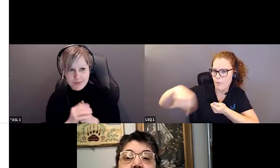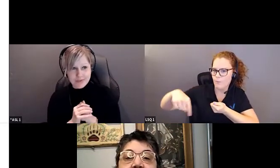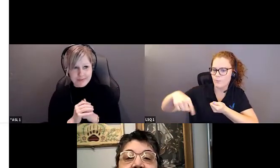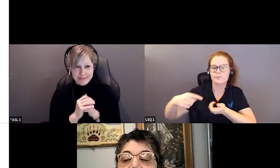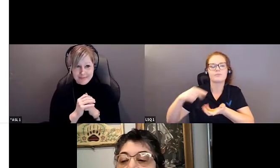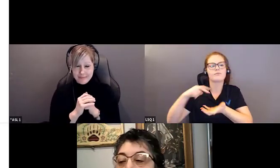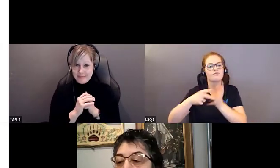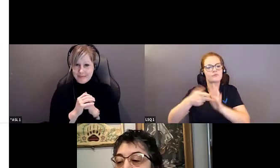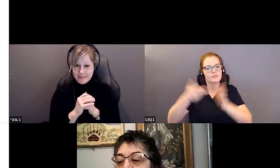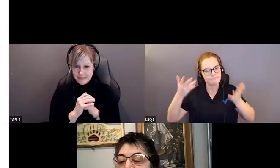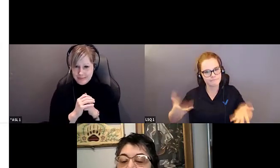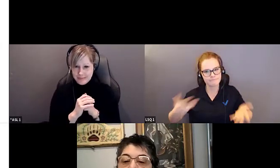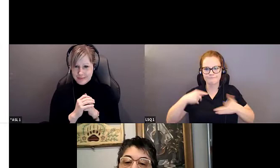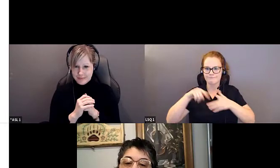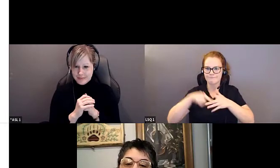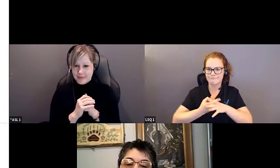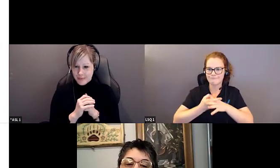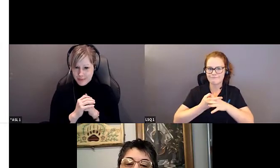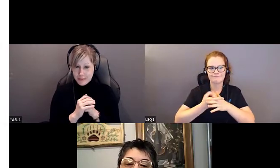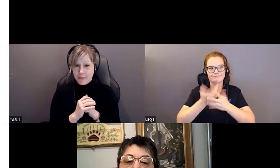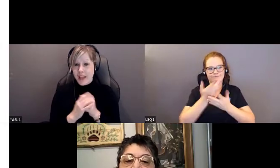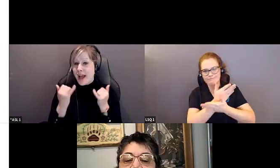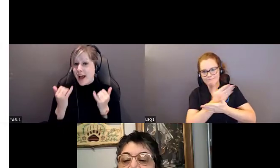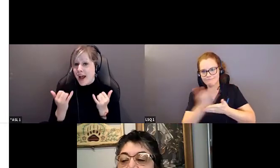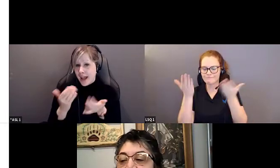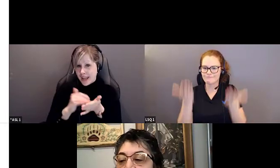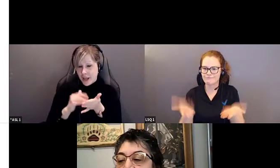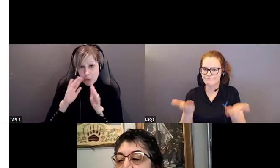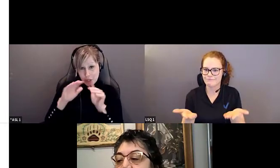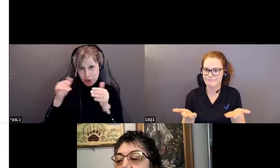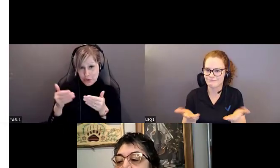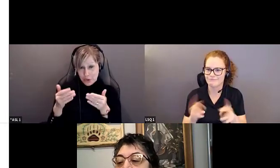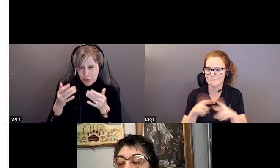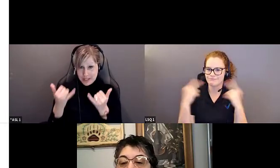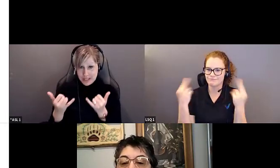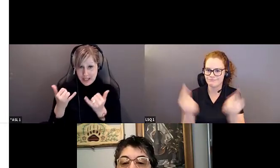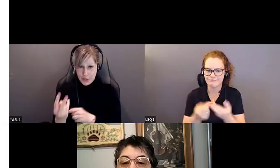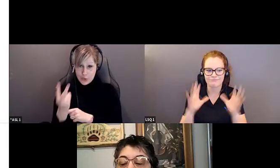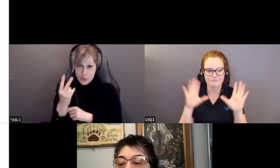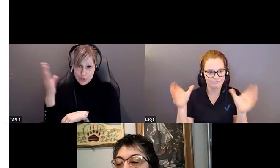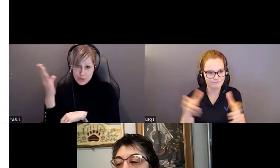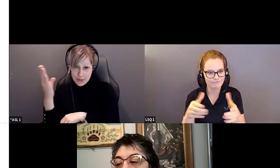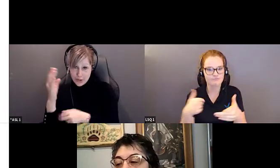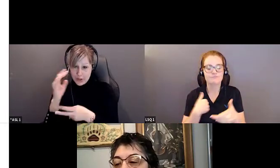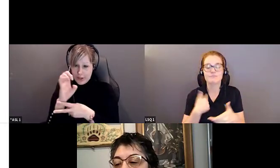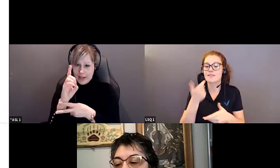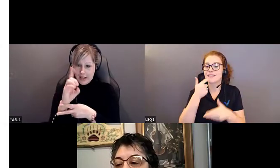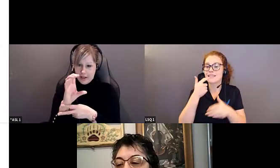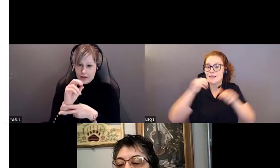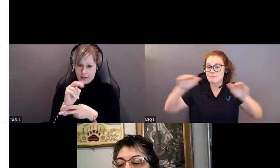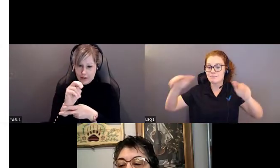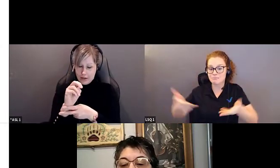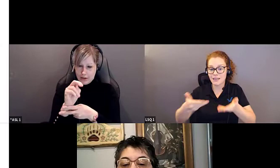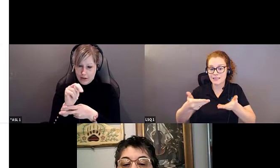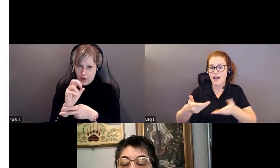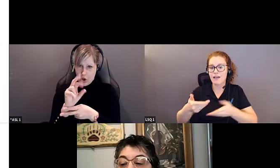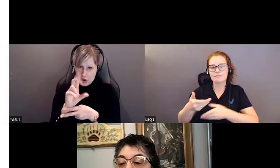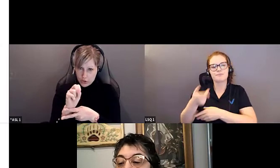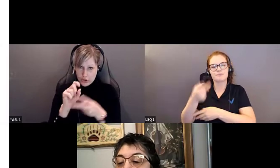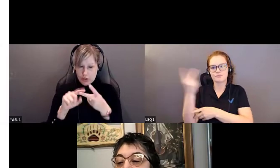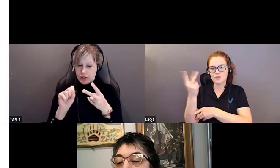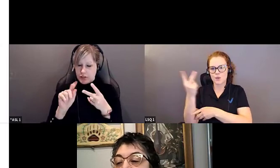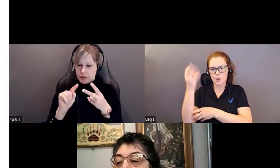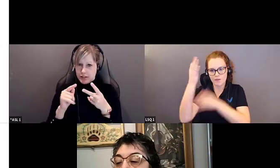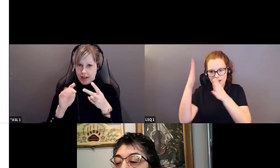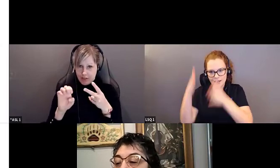It is once again my pleasure to introduce today's speakers, Ed Connors and Stephanie Nixon.